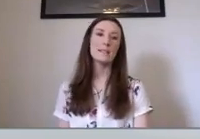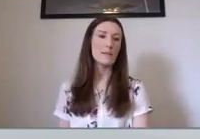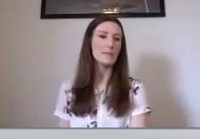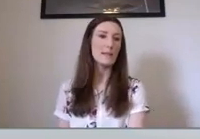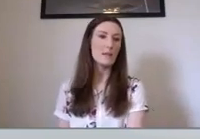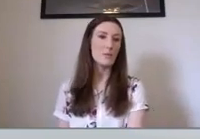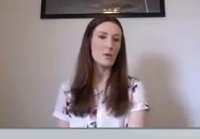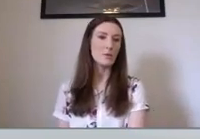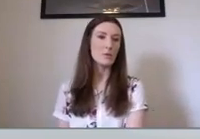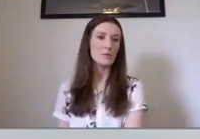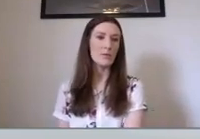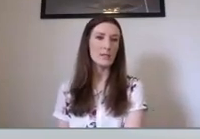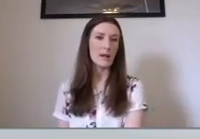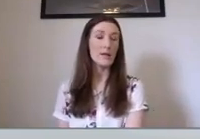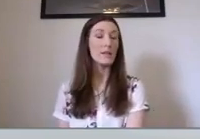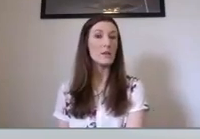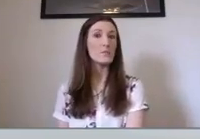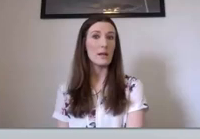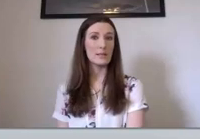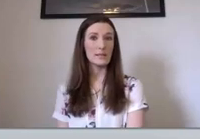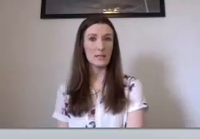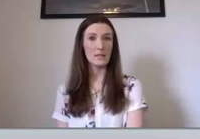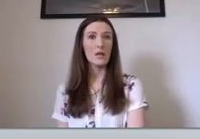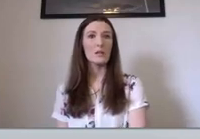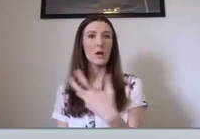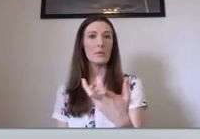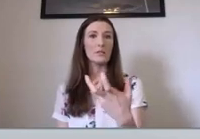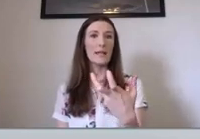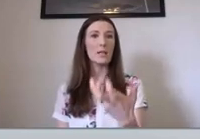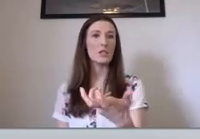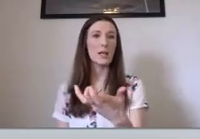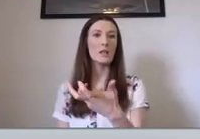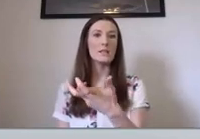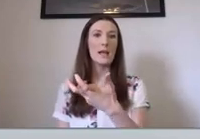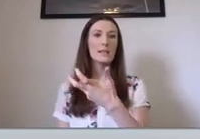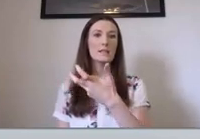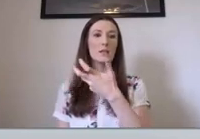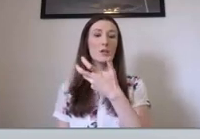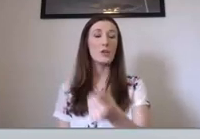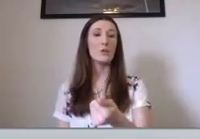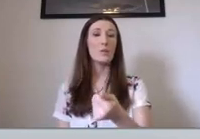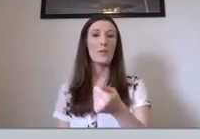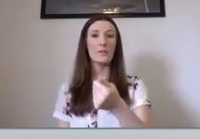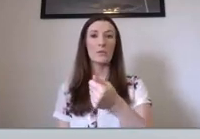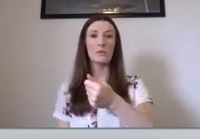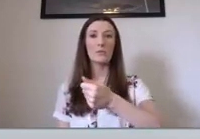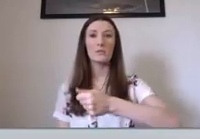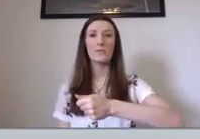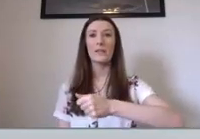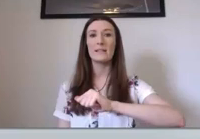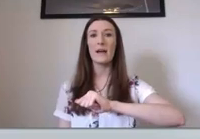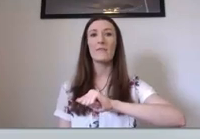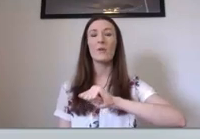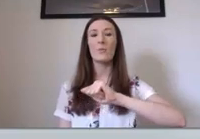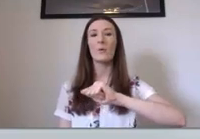in 1817, there were no schools for the deaf in the United States. Thomas H. Gallaudet knew that the only schools